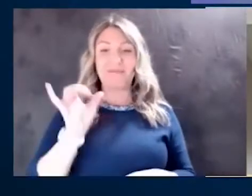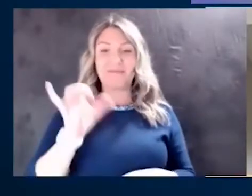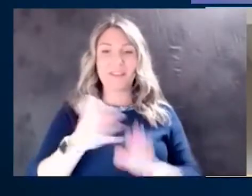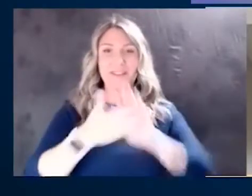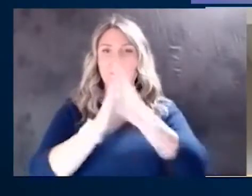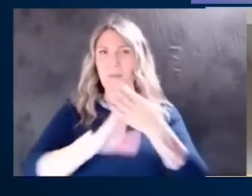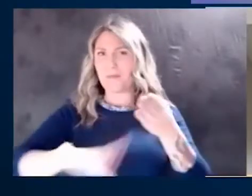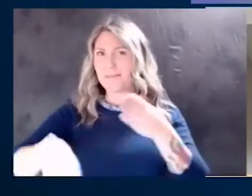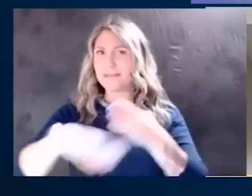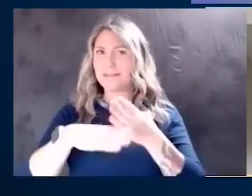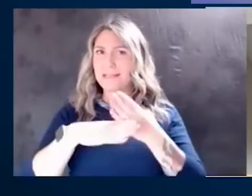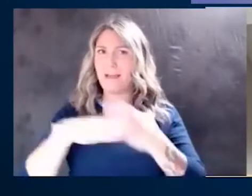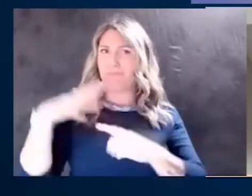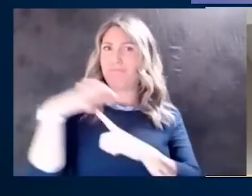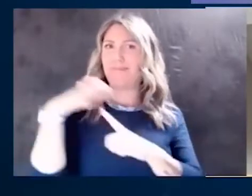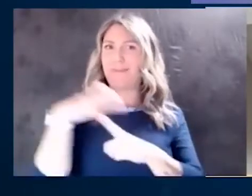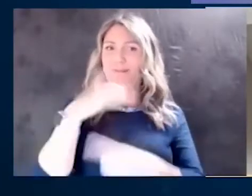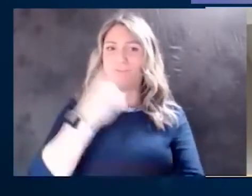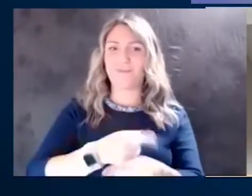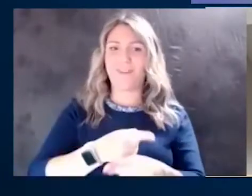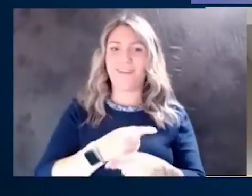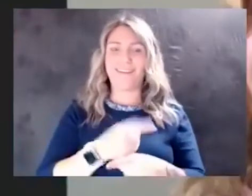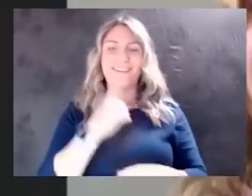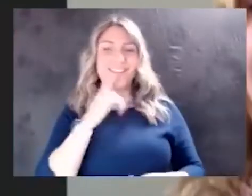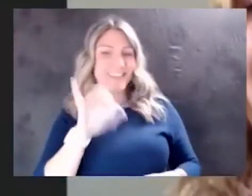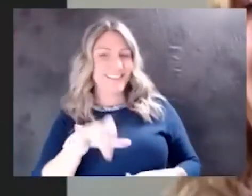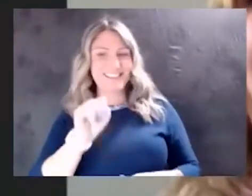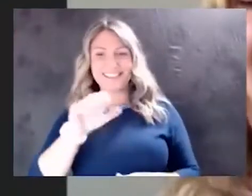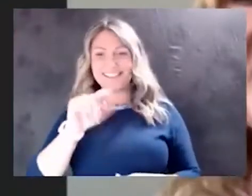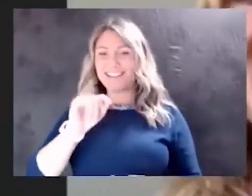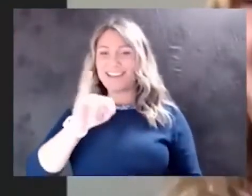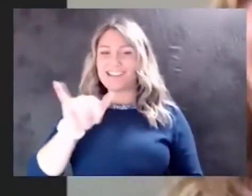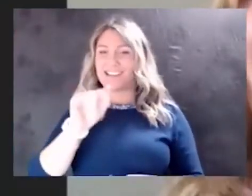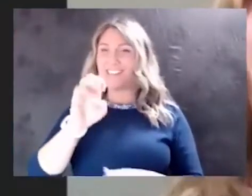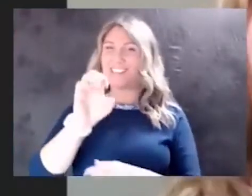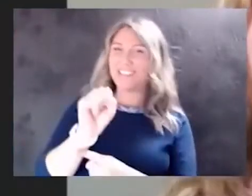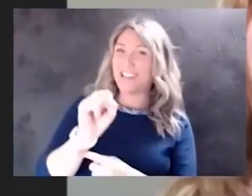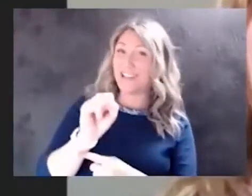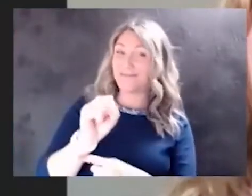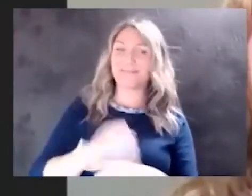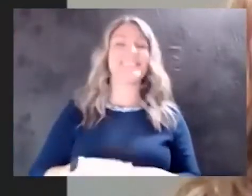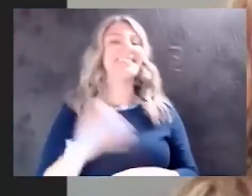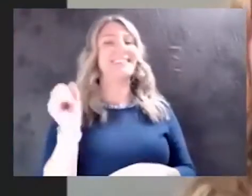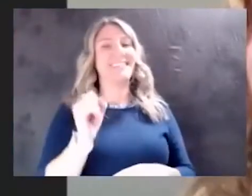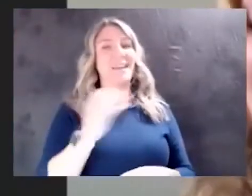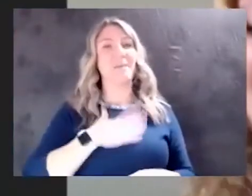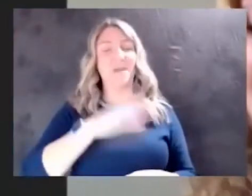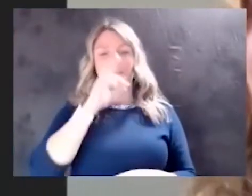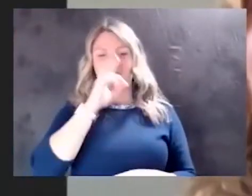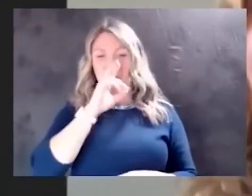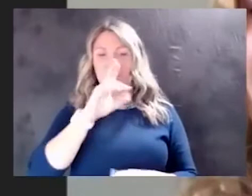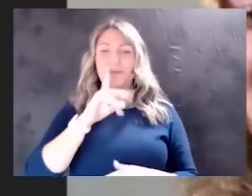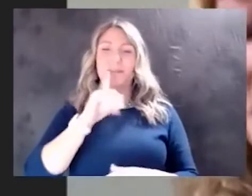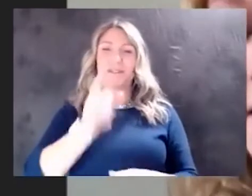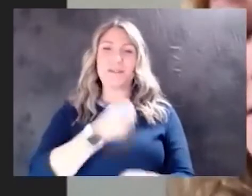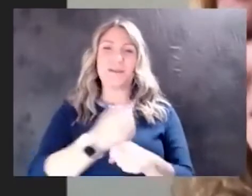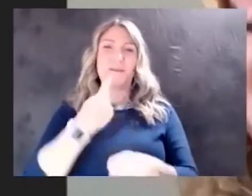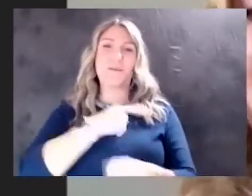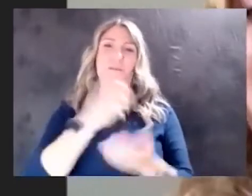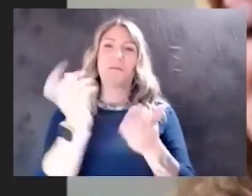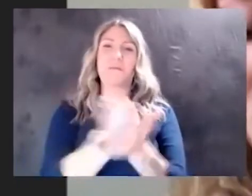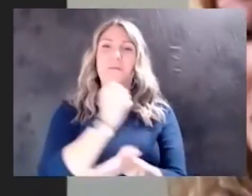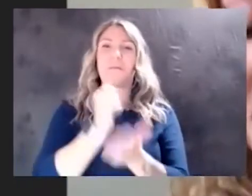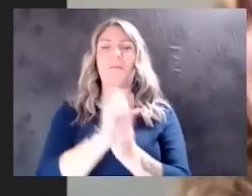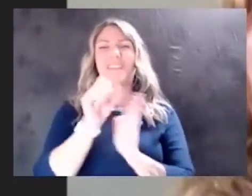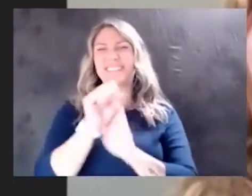other things, right? Isn't that kind of the St. James way down there? Yeah, my freshman year we won state, but this year